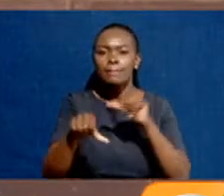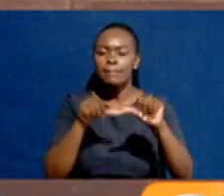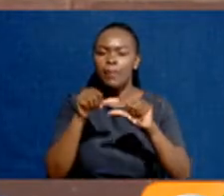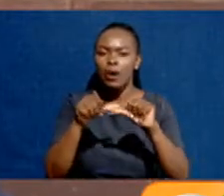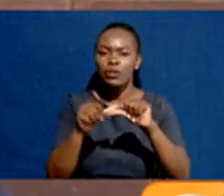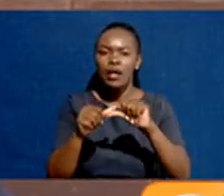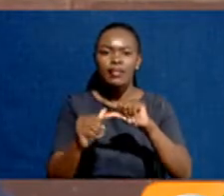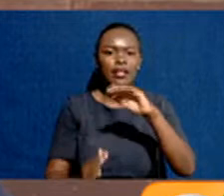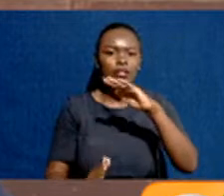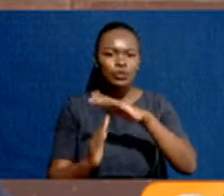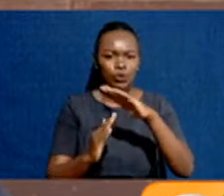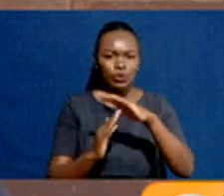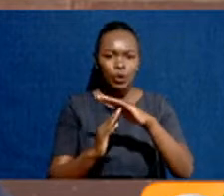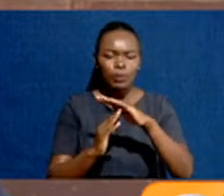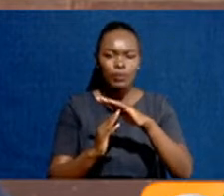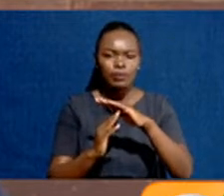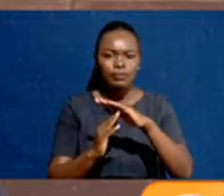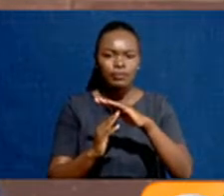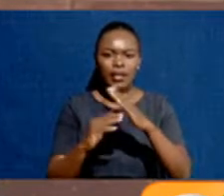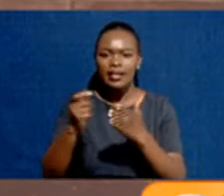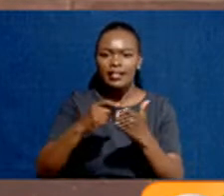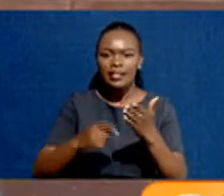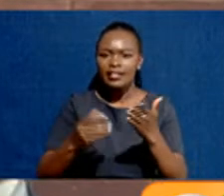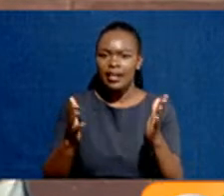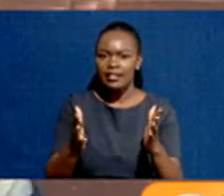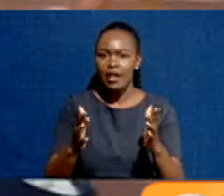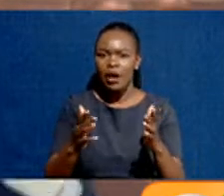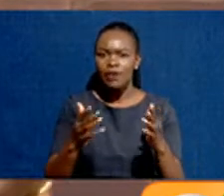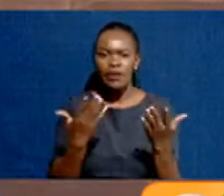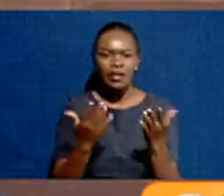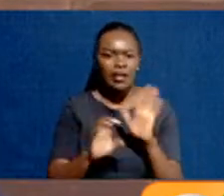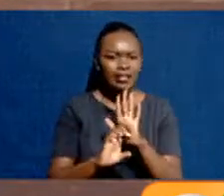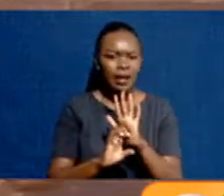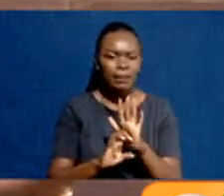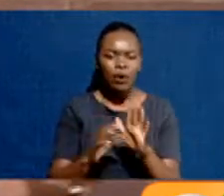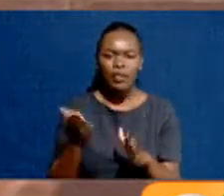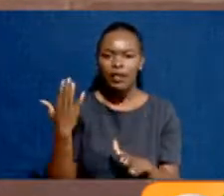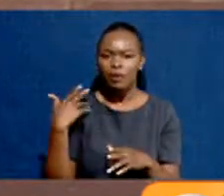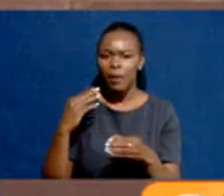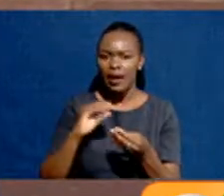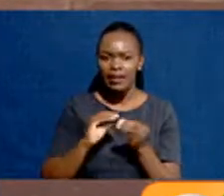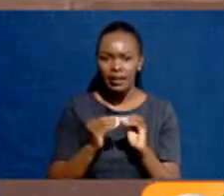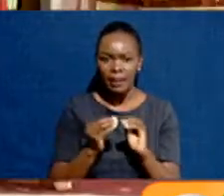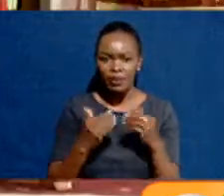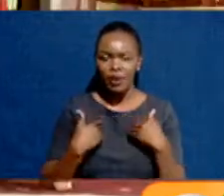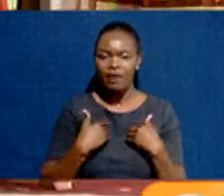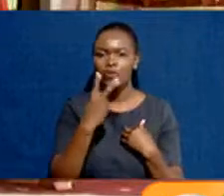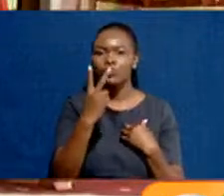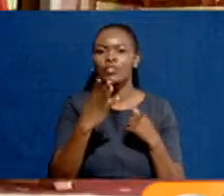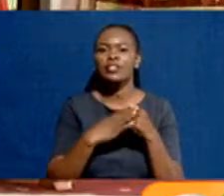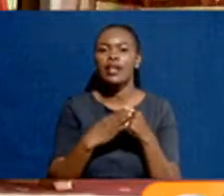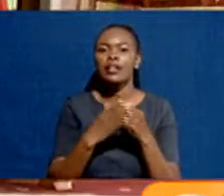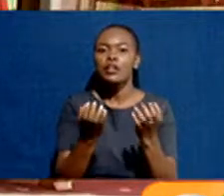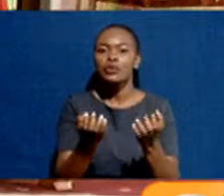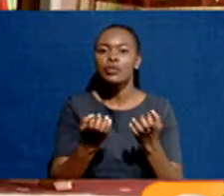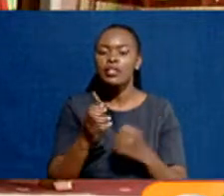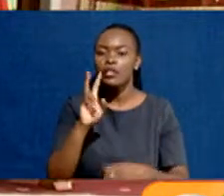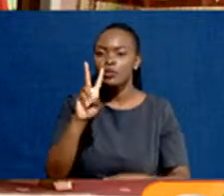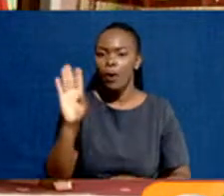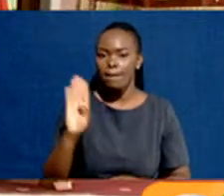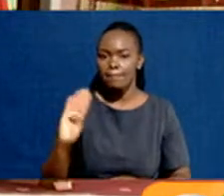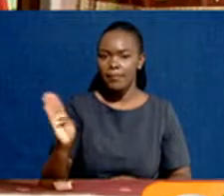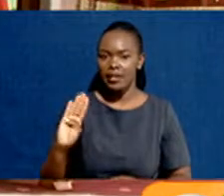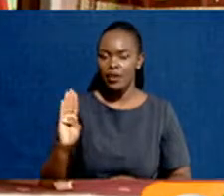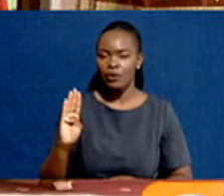position, secretaries in the country. Let's go hypothetical by the number that the former president appointed, 29. You will require 2 billion to maintain all